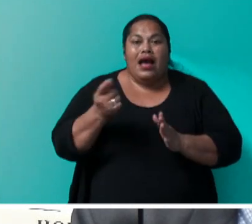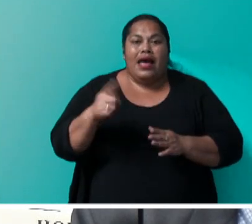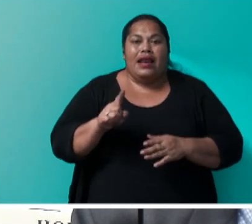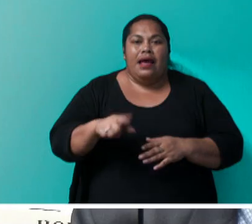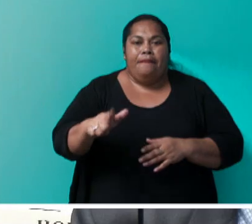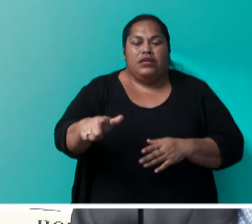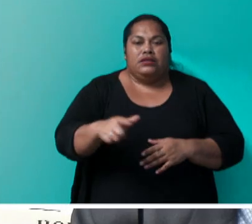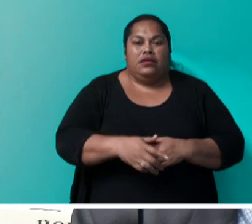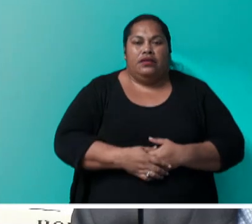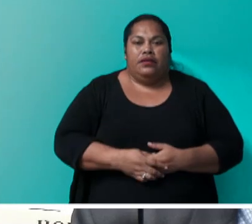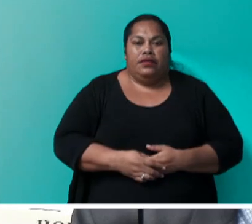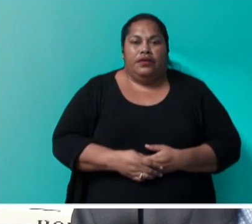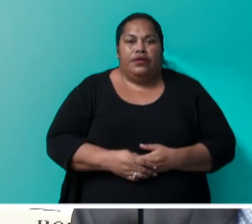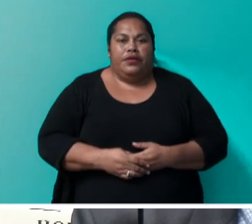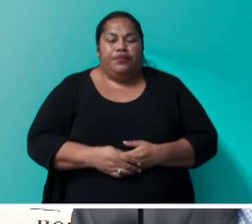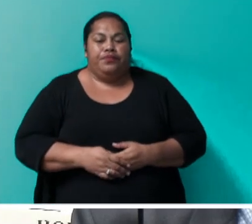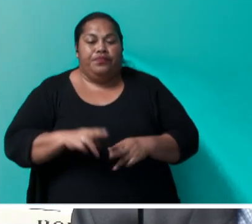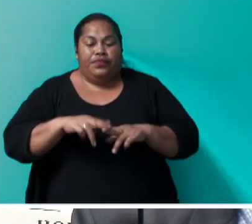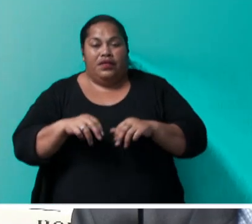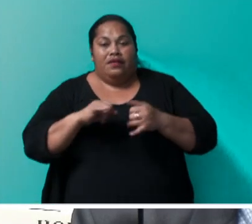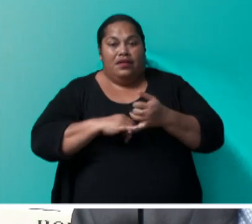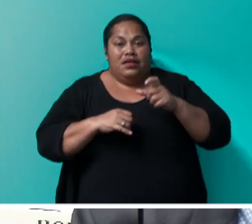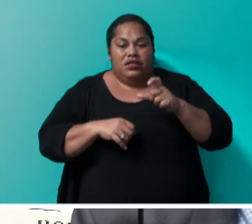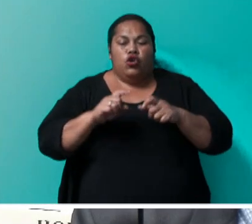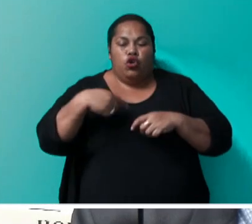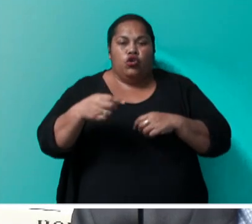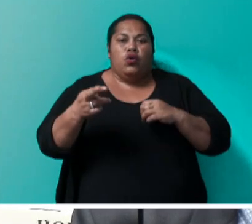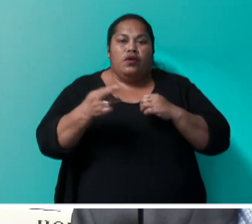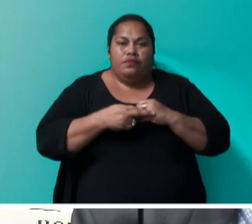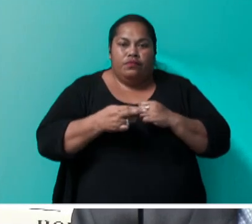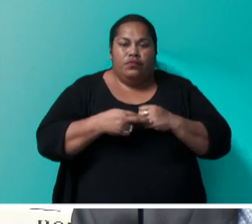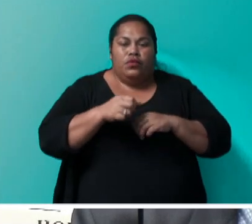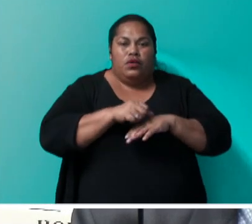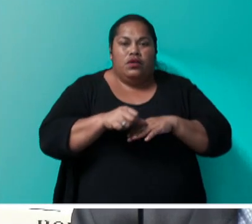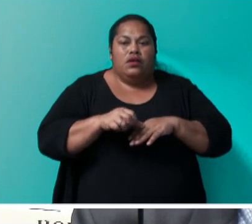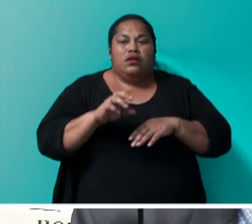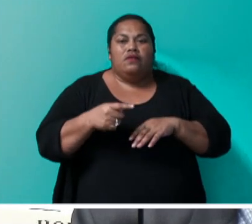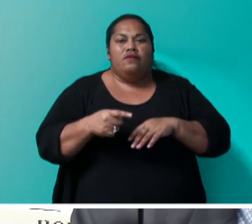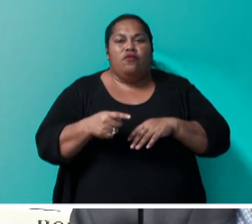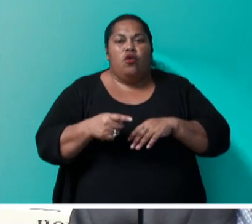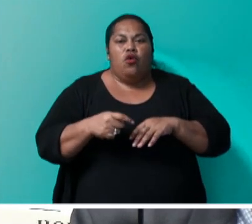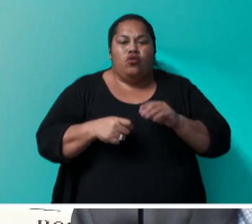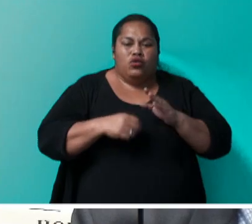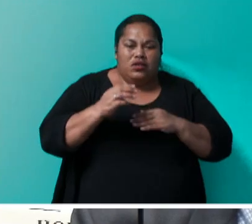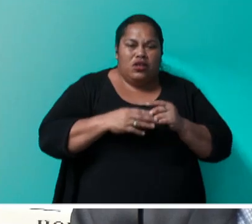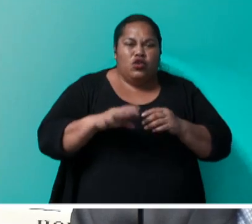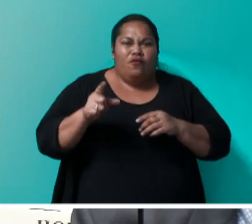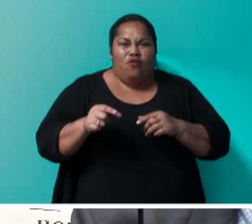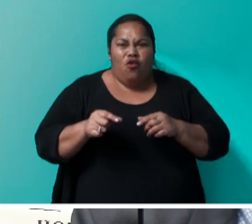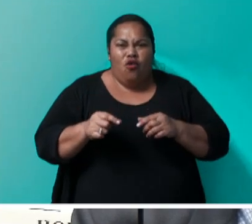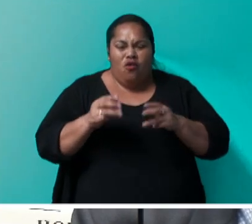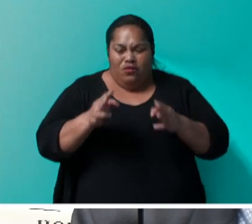cane. FSC continues its annual maintenance of rolling stock and railway infrastructure to keep the railway system